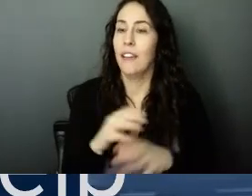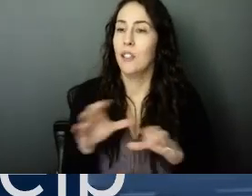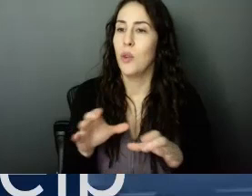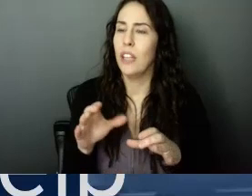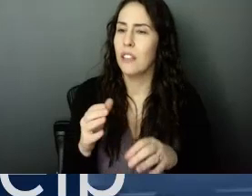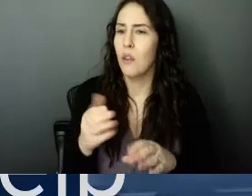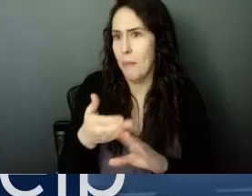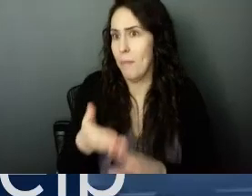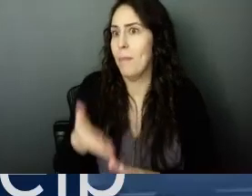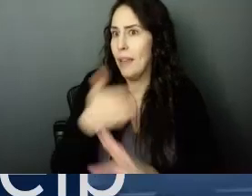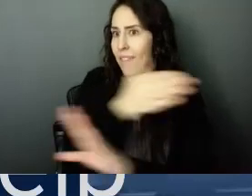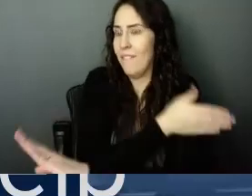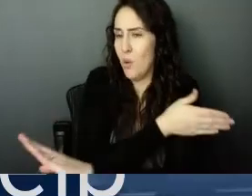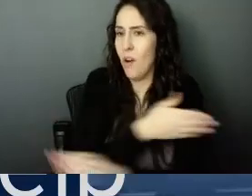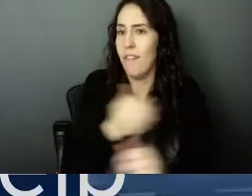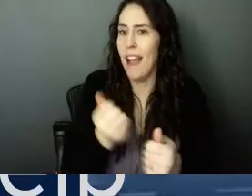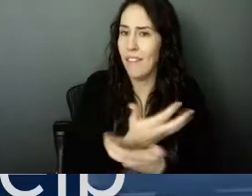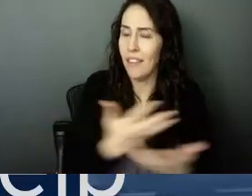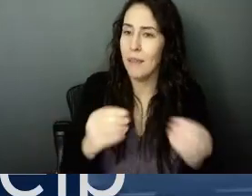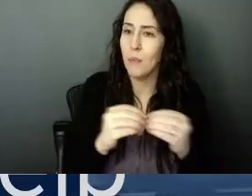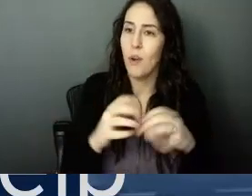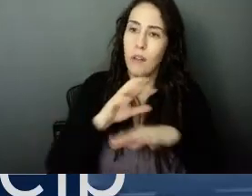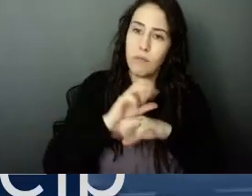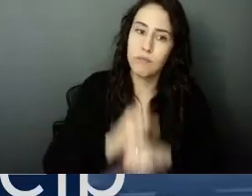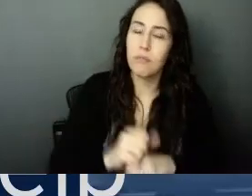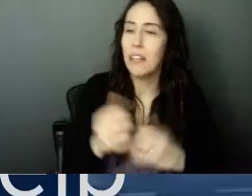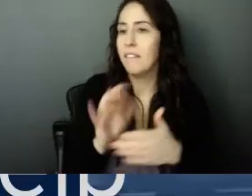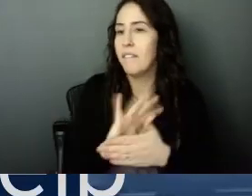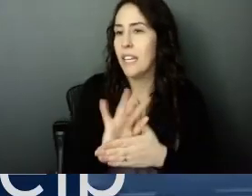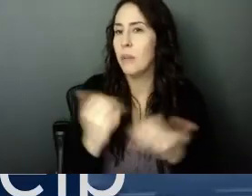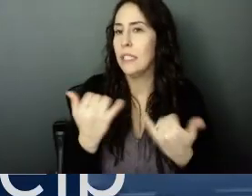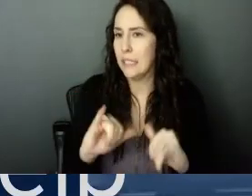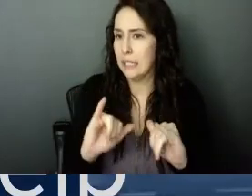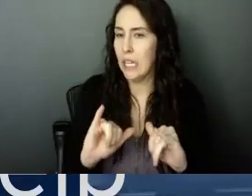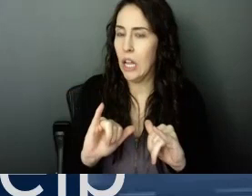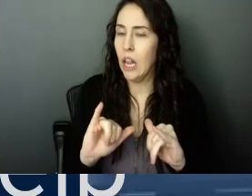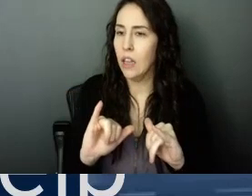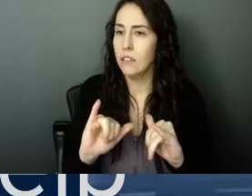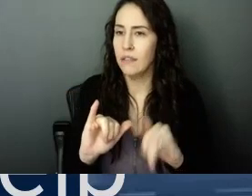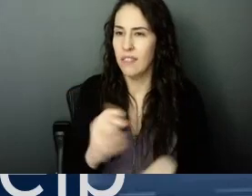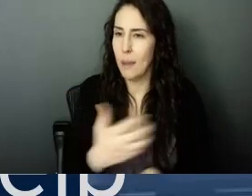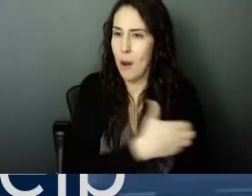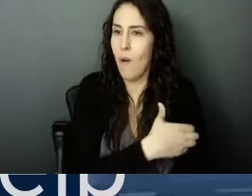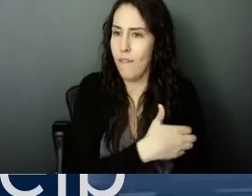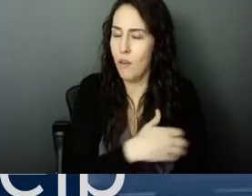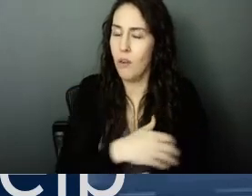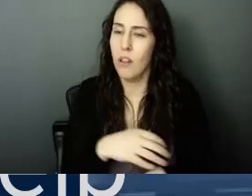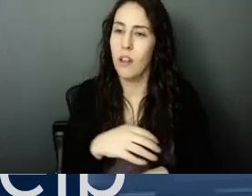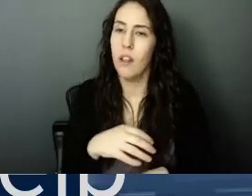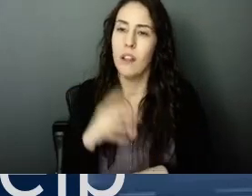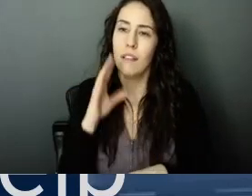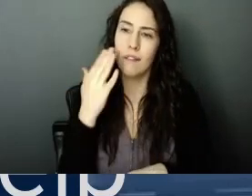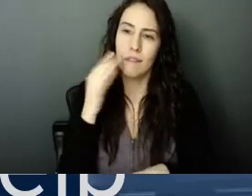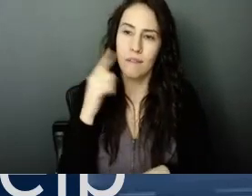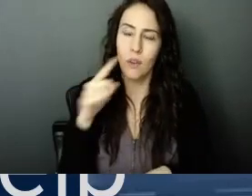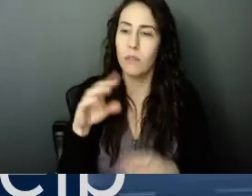traditional, where video still has a very prominent place and very powerful spot within providing awareness for